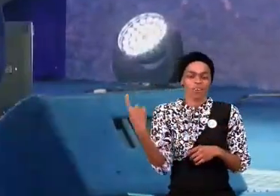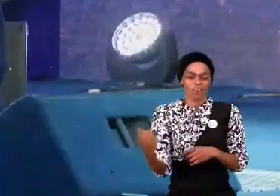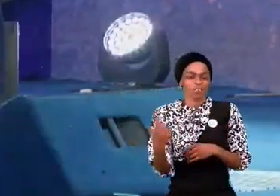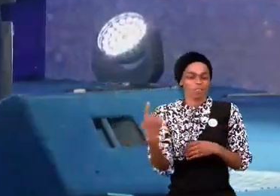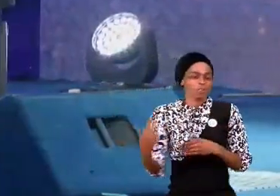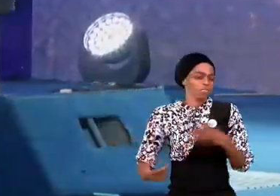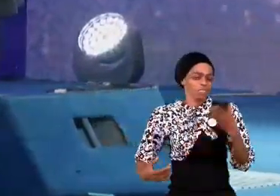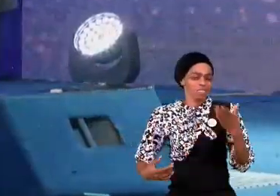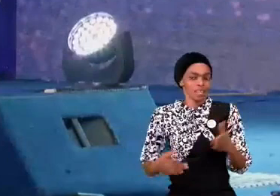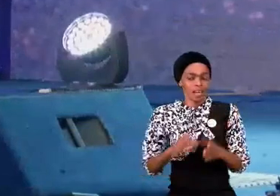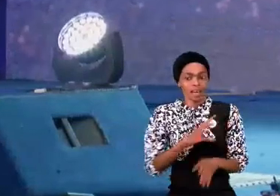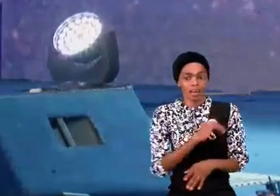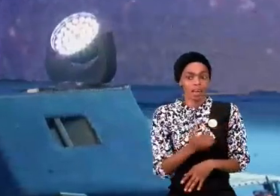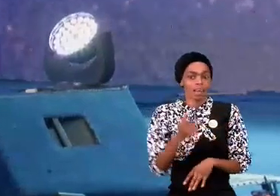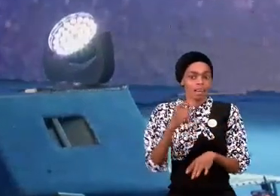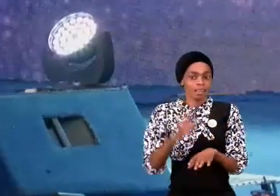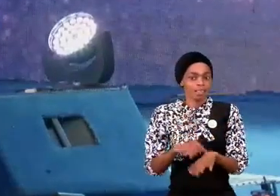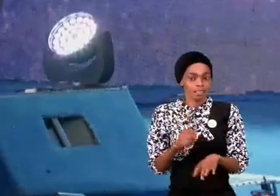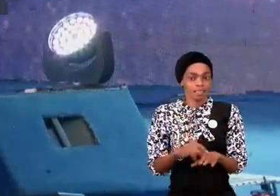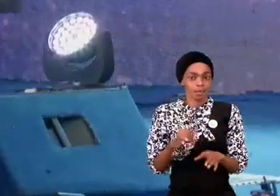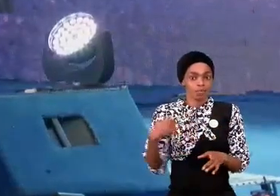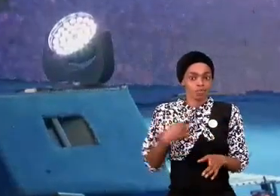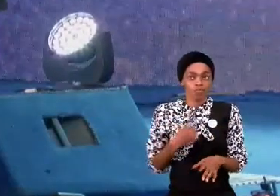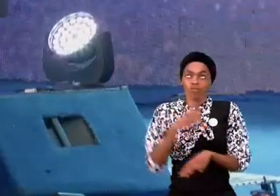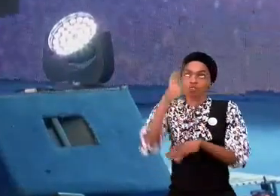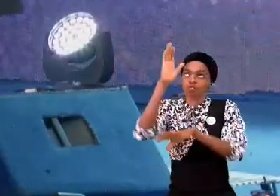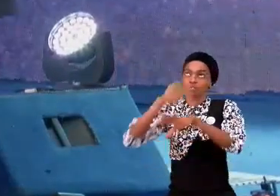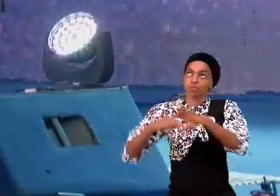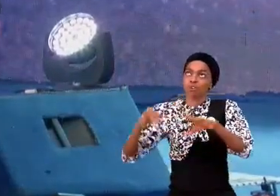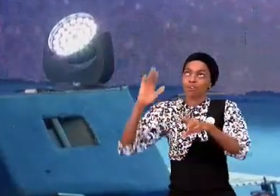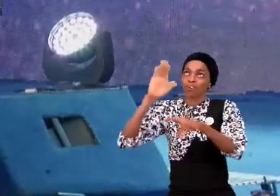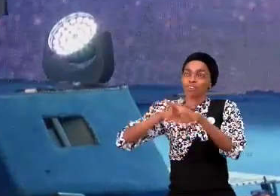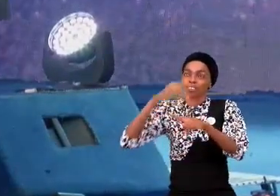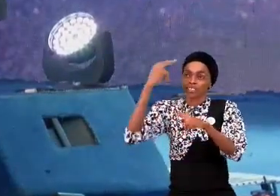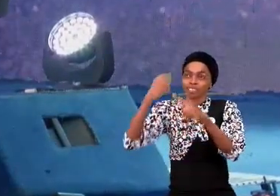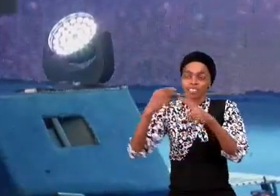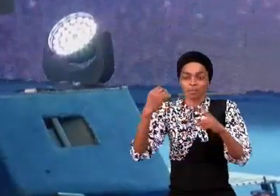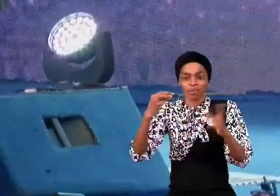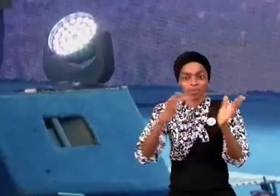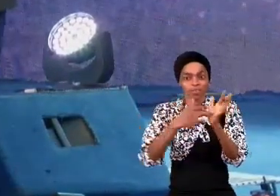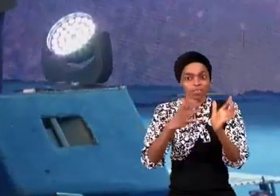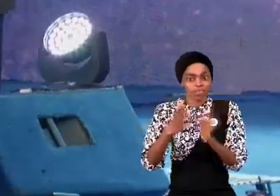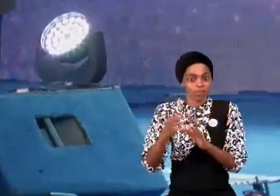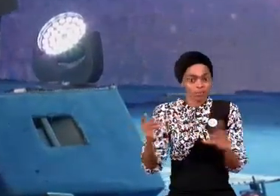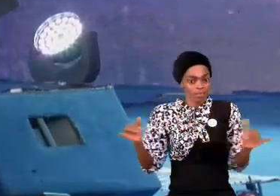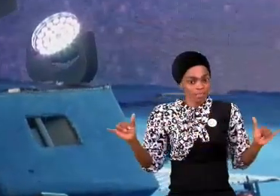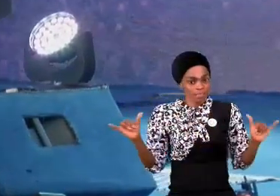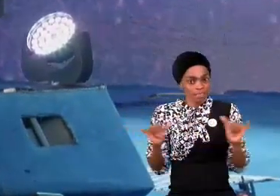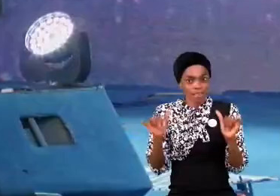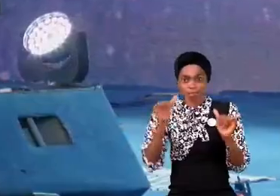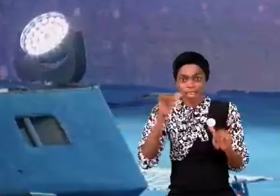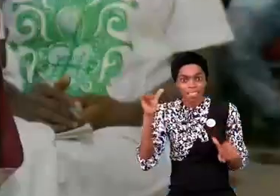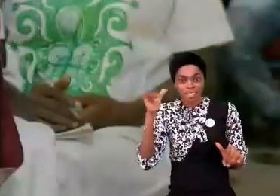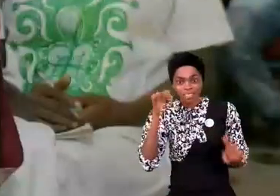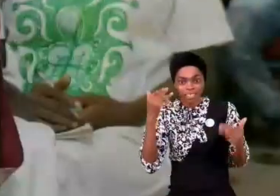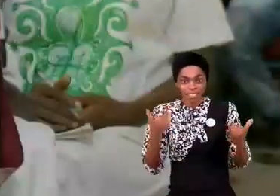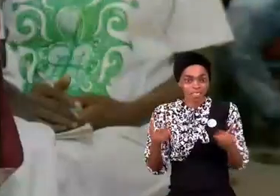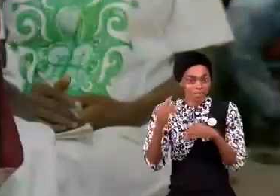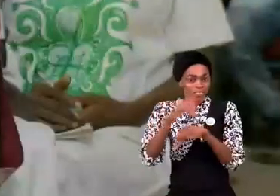of Jesus, the same yesterday, today, and forever, he will deliver